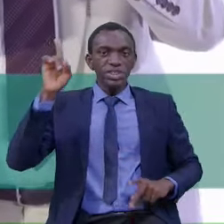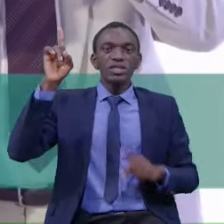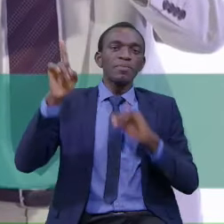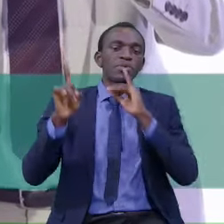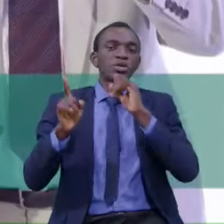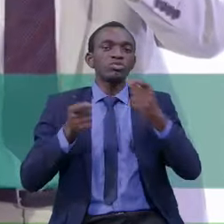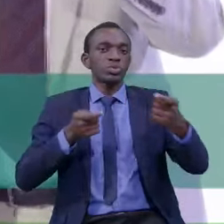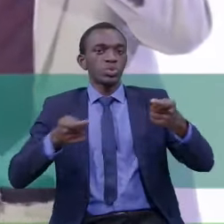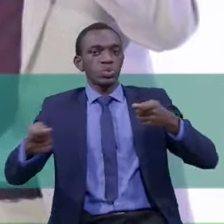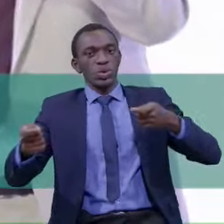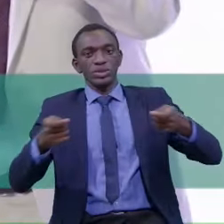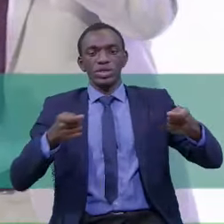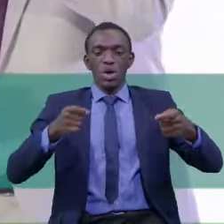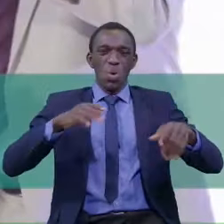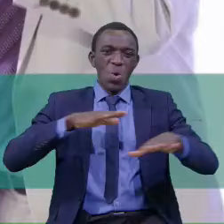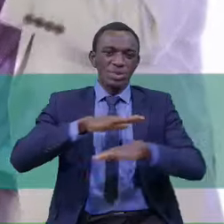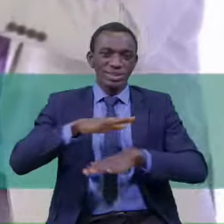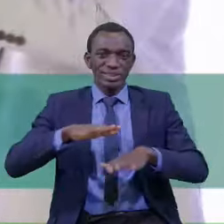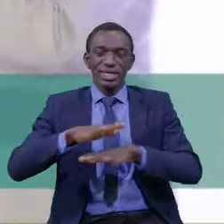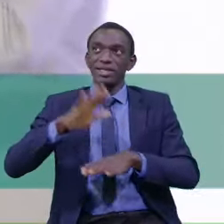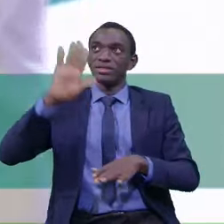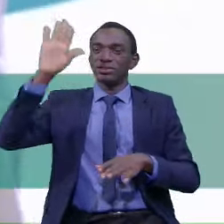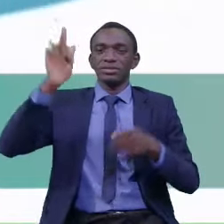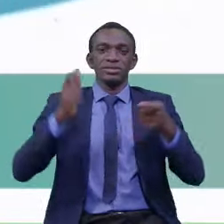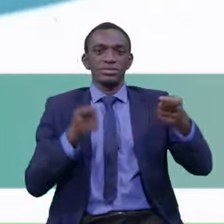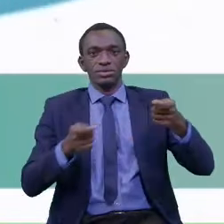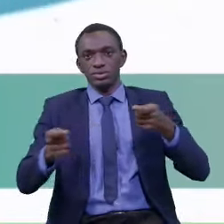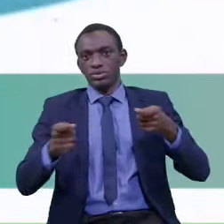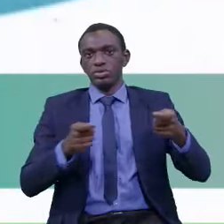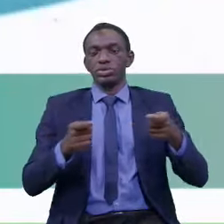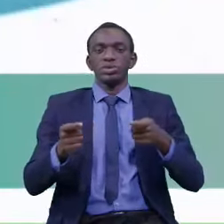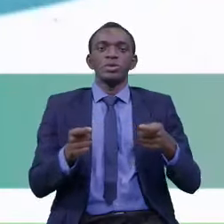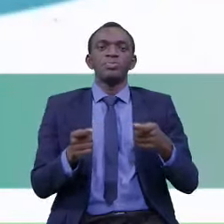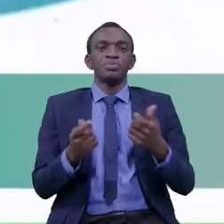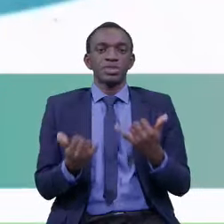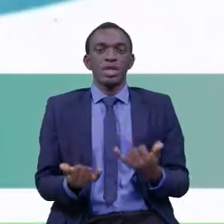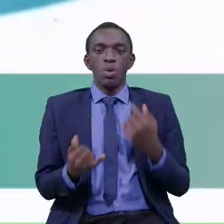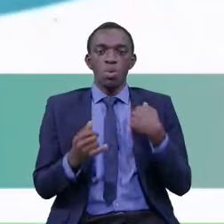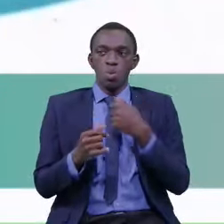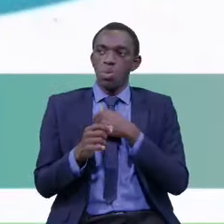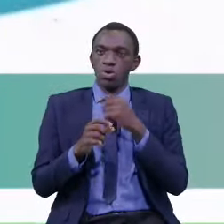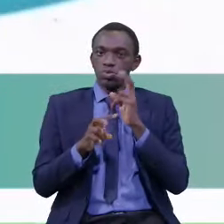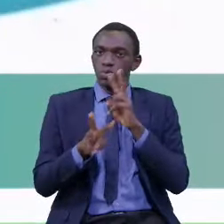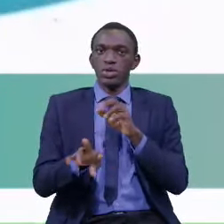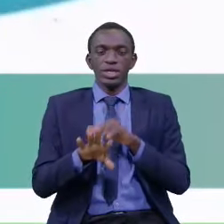under his kingliness. Now we're talking about, you know, three things. Number